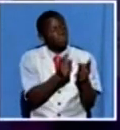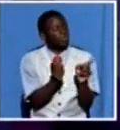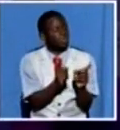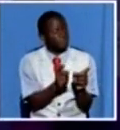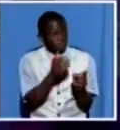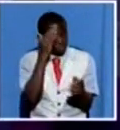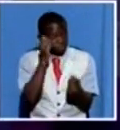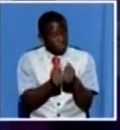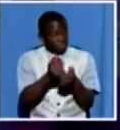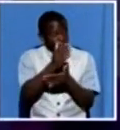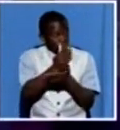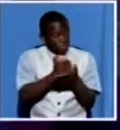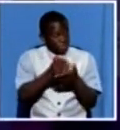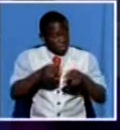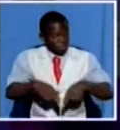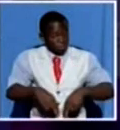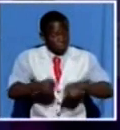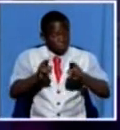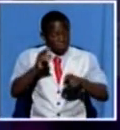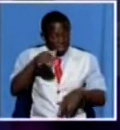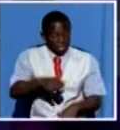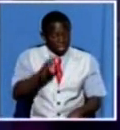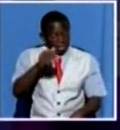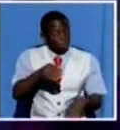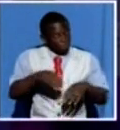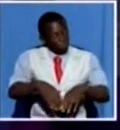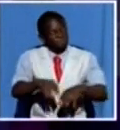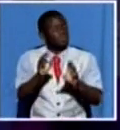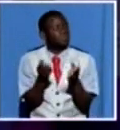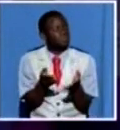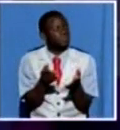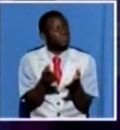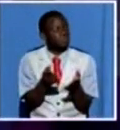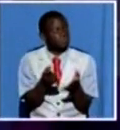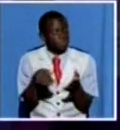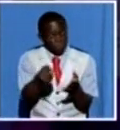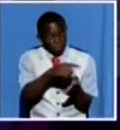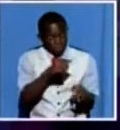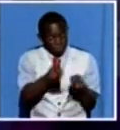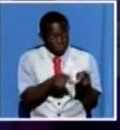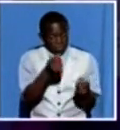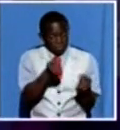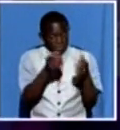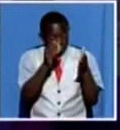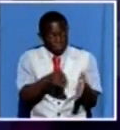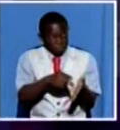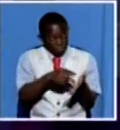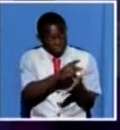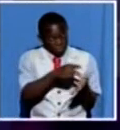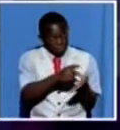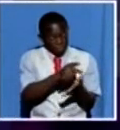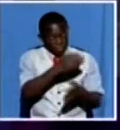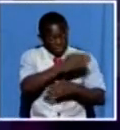that, where is that money going? Is it being diverted to other competing needs? How sure should Zambians be that what they're paying